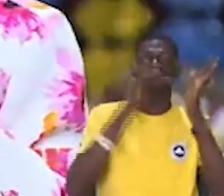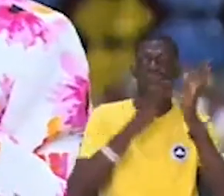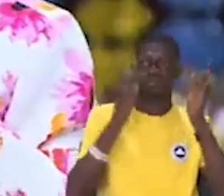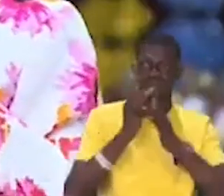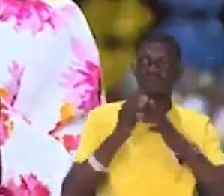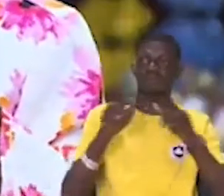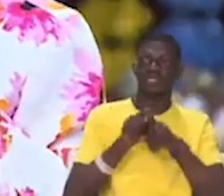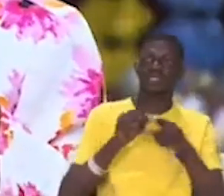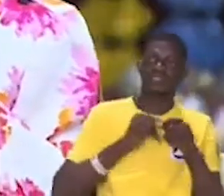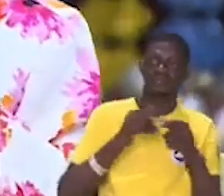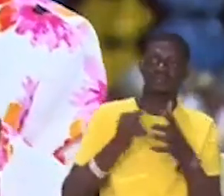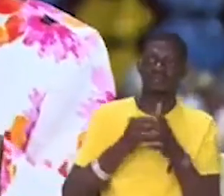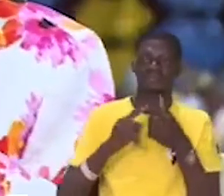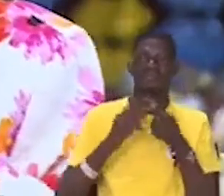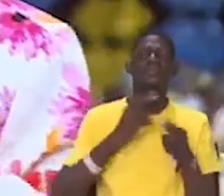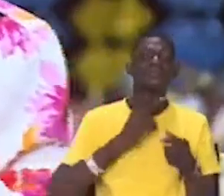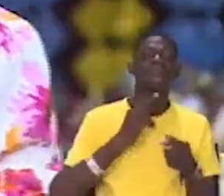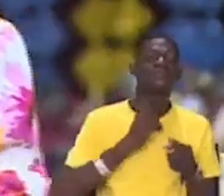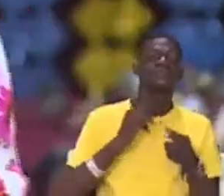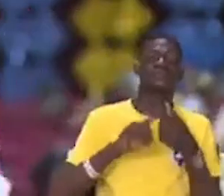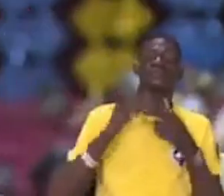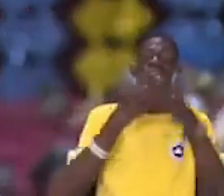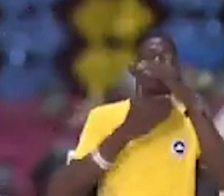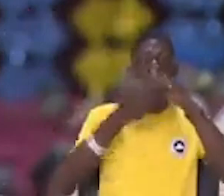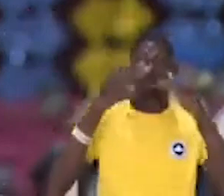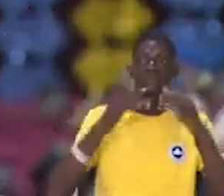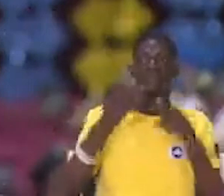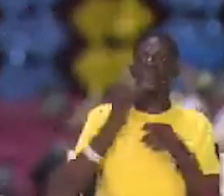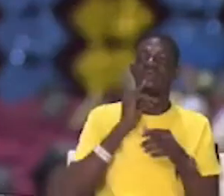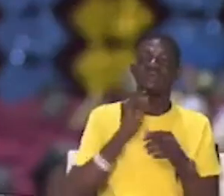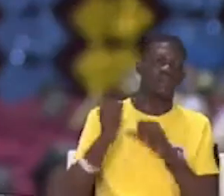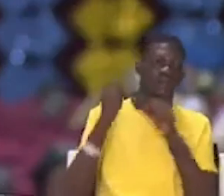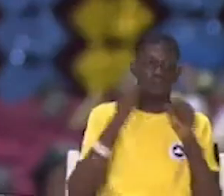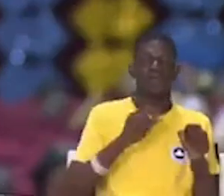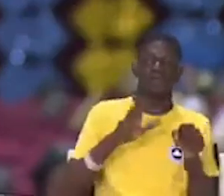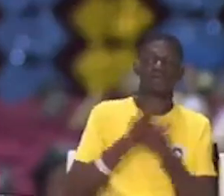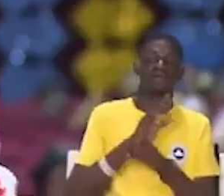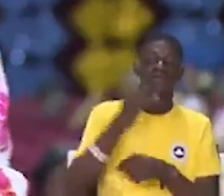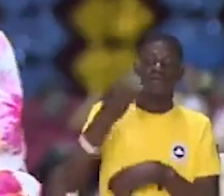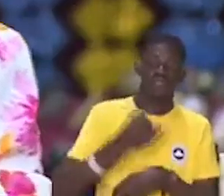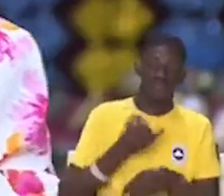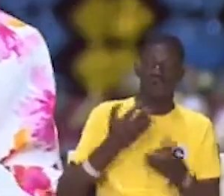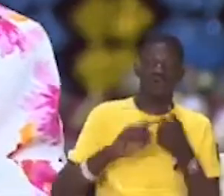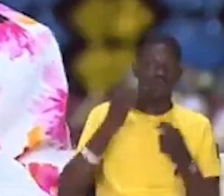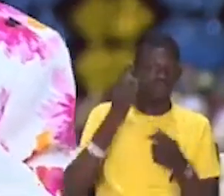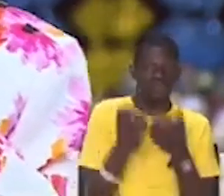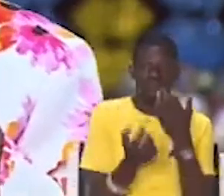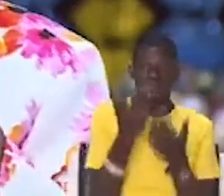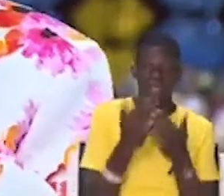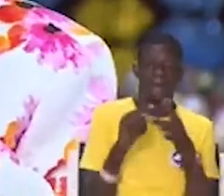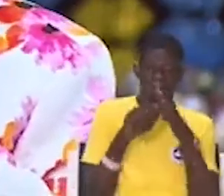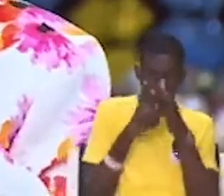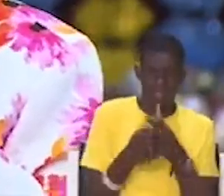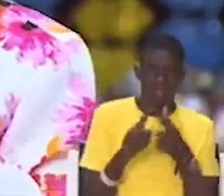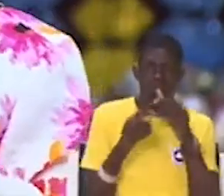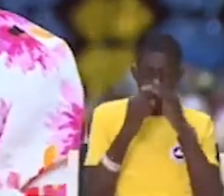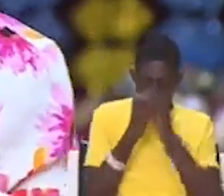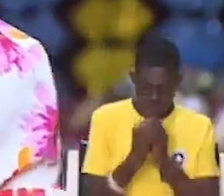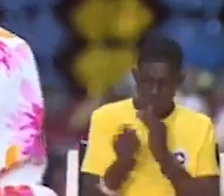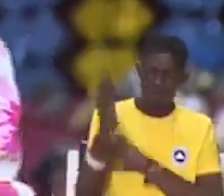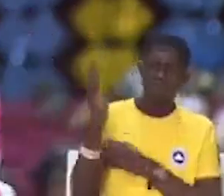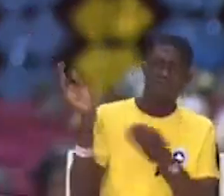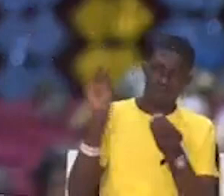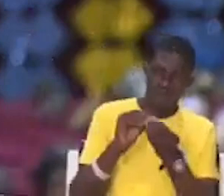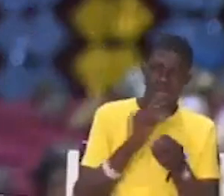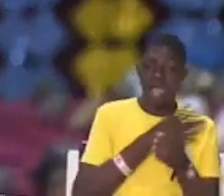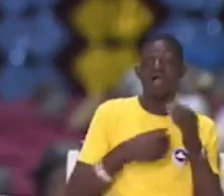As their hearts and voices rose up to the Lord, there was a powerful visitation. You want to see fire? Begin to worship the Lord more, and the